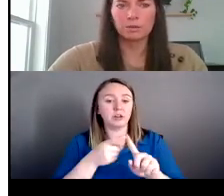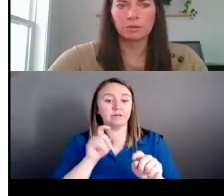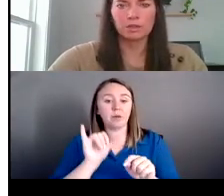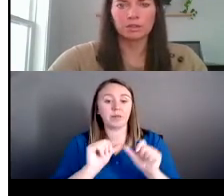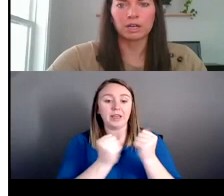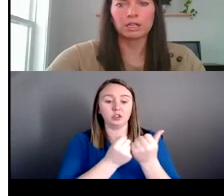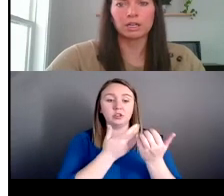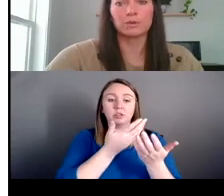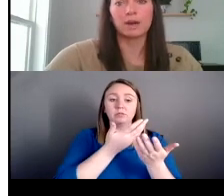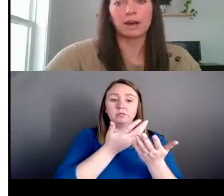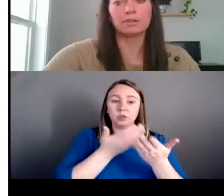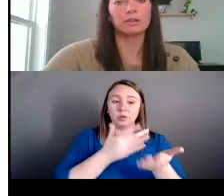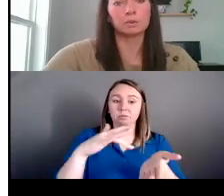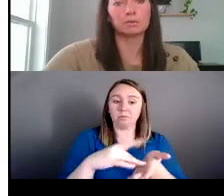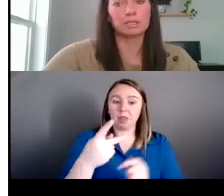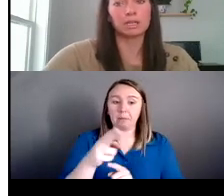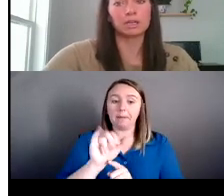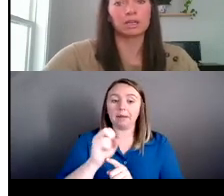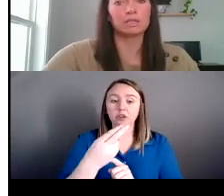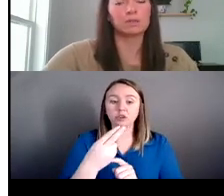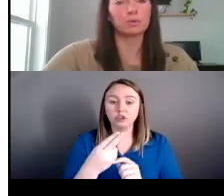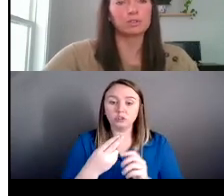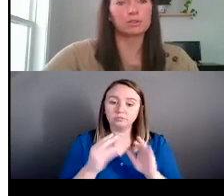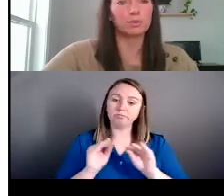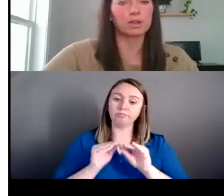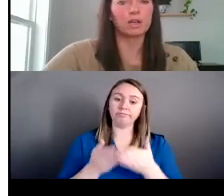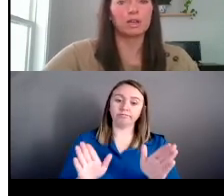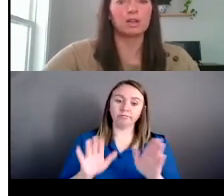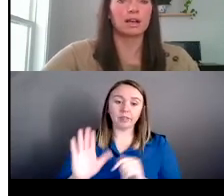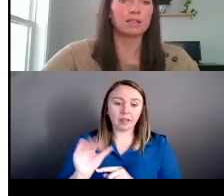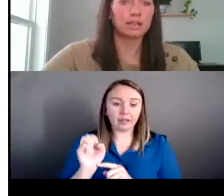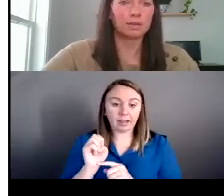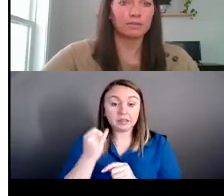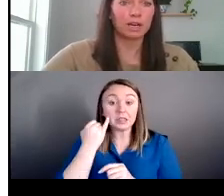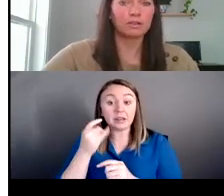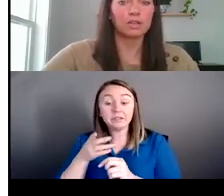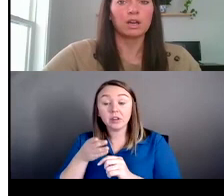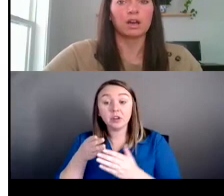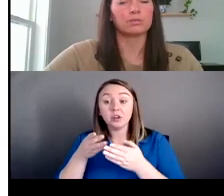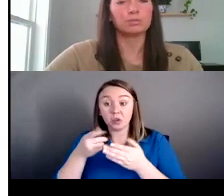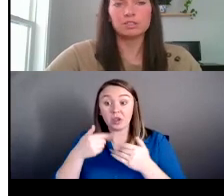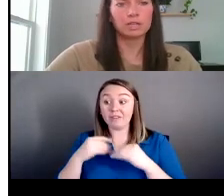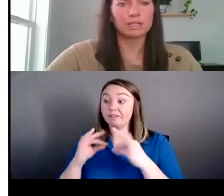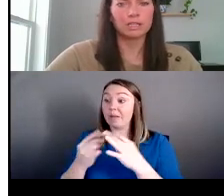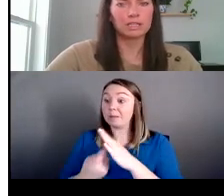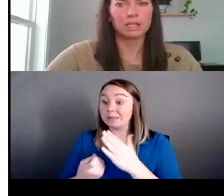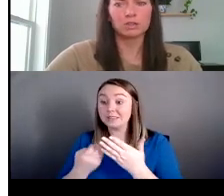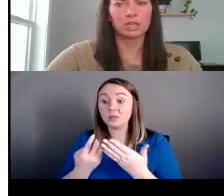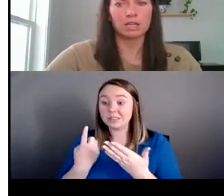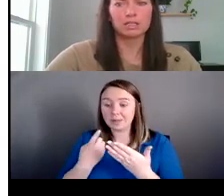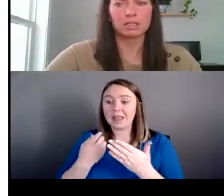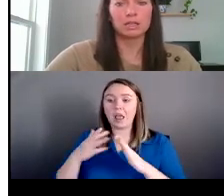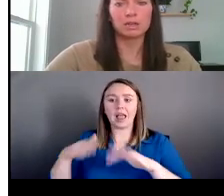any family on the line and you have a loved one missing and a missing person report has not yet been filed, please don't hesitate to